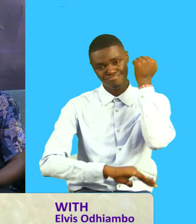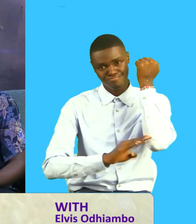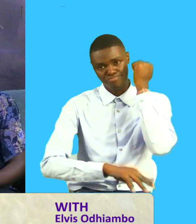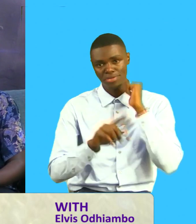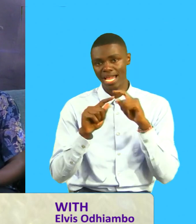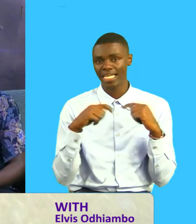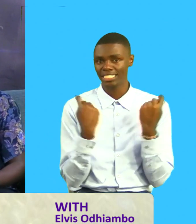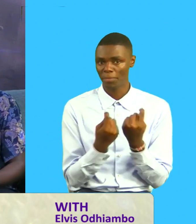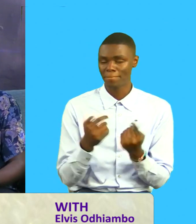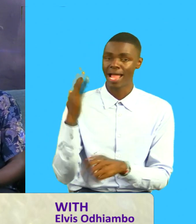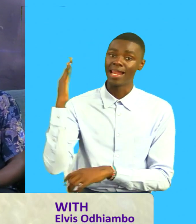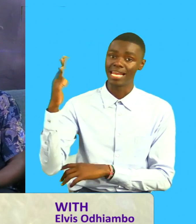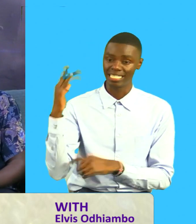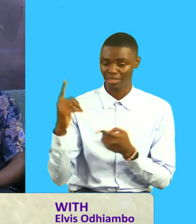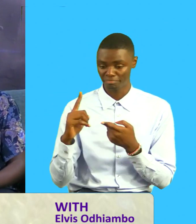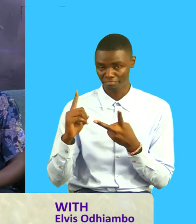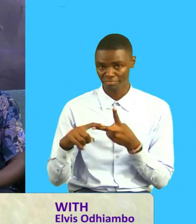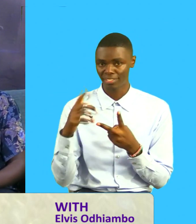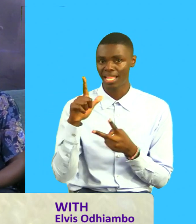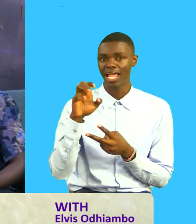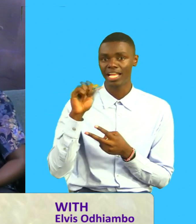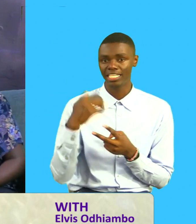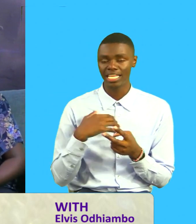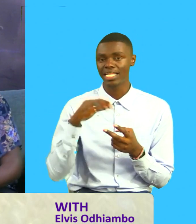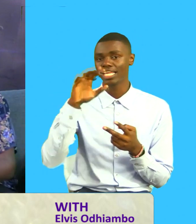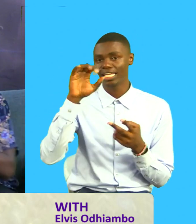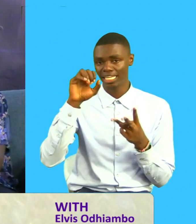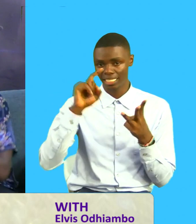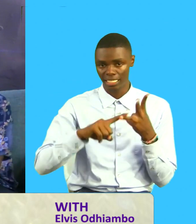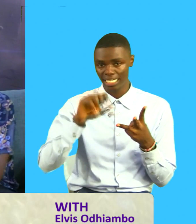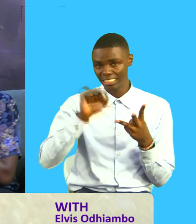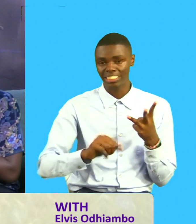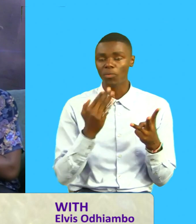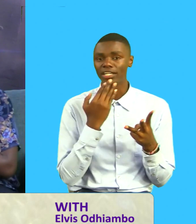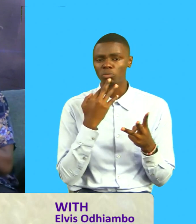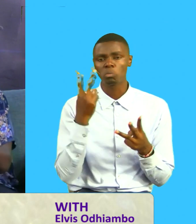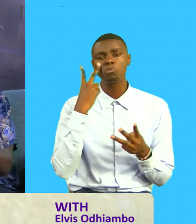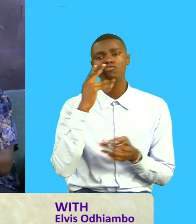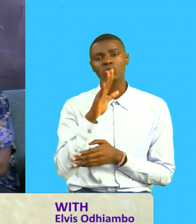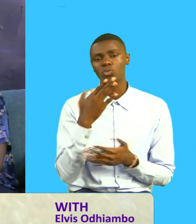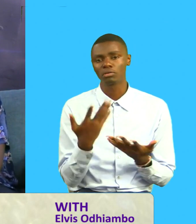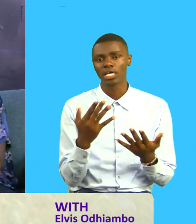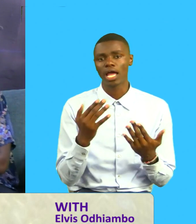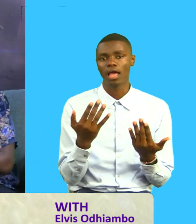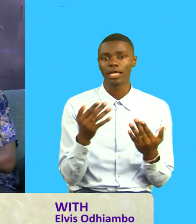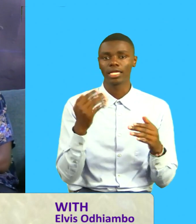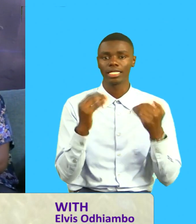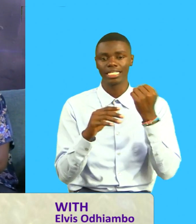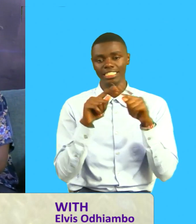have Leicester, Leeds, and as well as Southampton. What is your view as you wind up, Elvis, on the promoted teams and the relegated